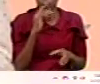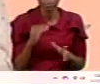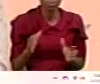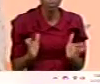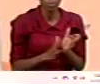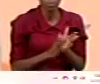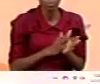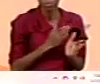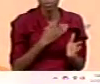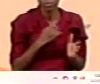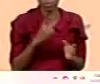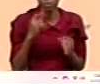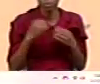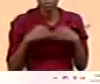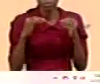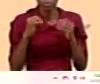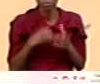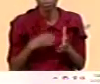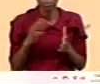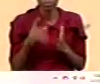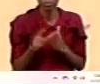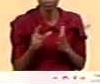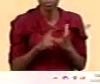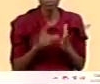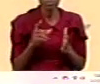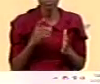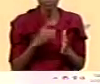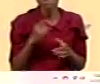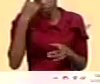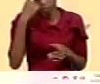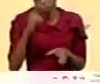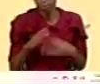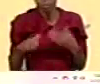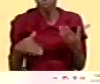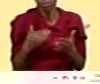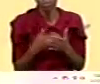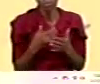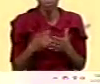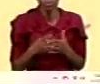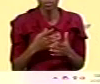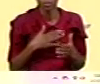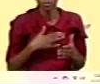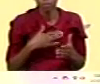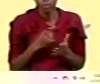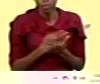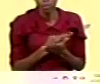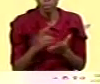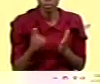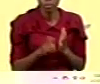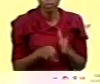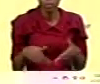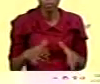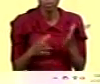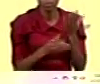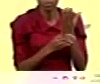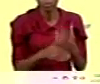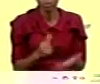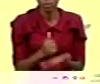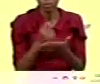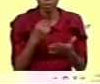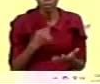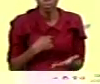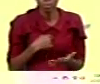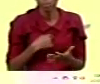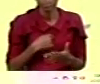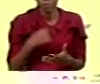righteousness. Let thy hand help me, for I have chosen thy precepts. I have longed for thy salvation, O Lord, and thy law is my